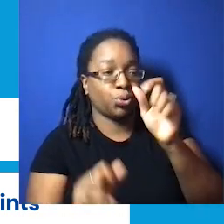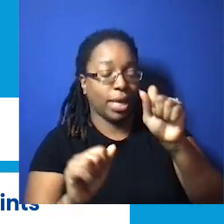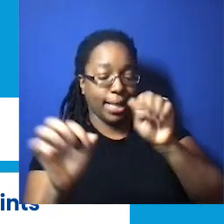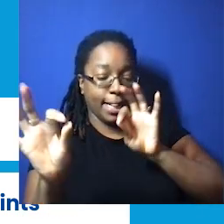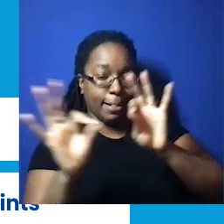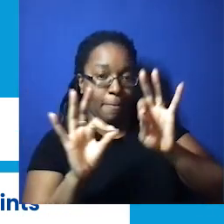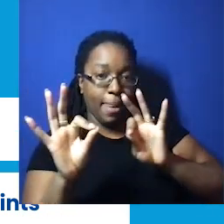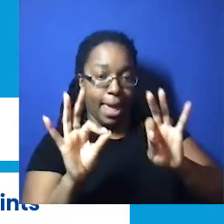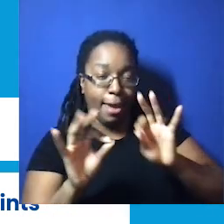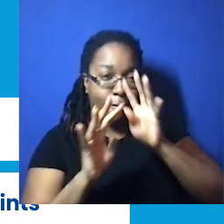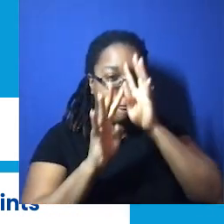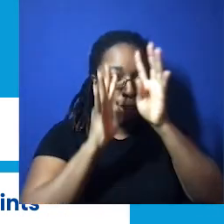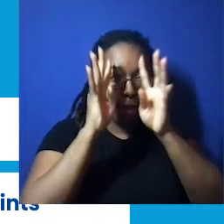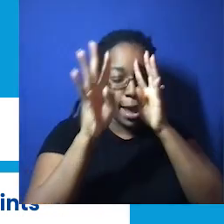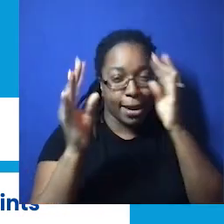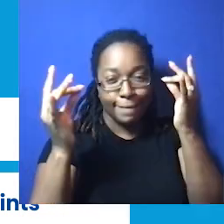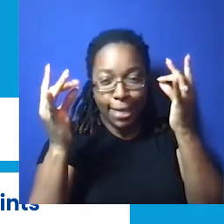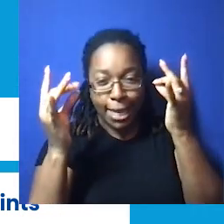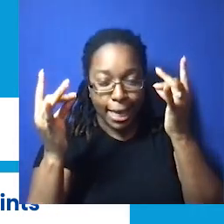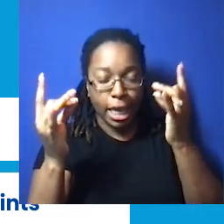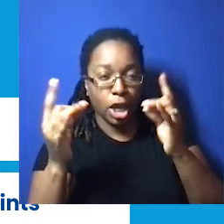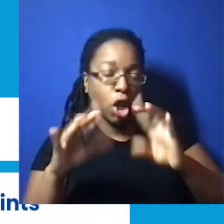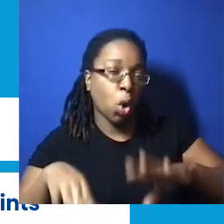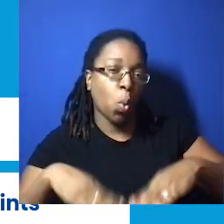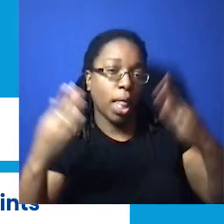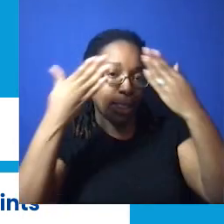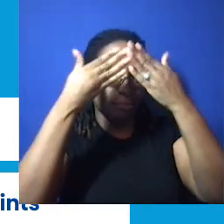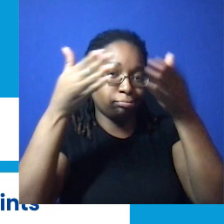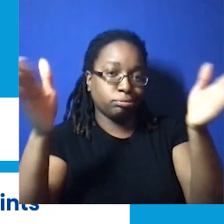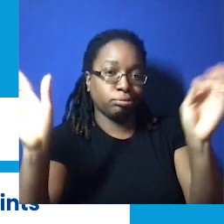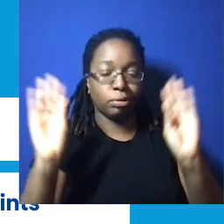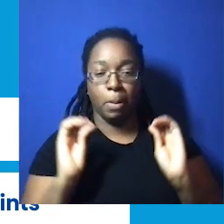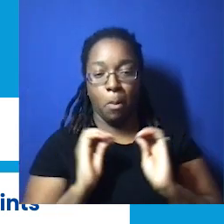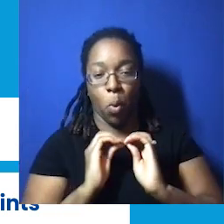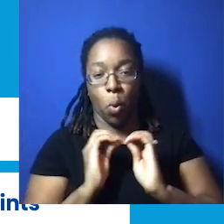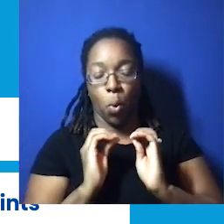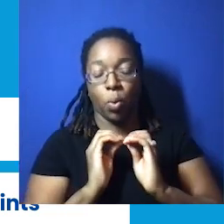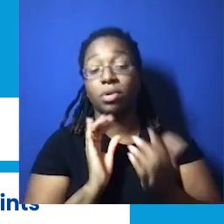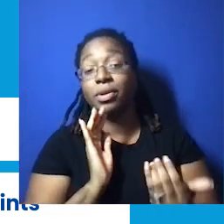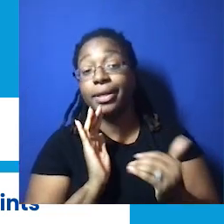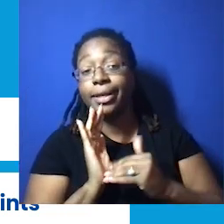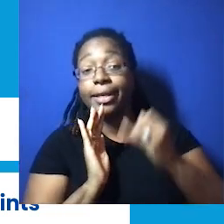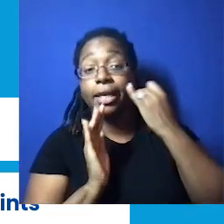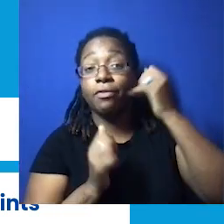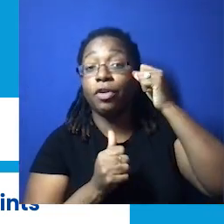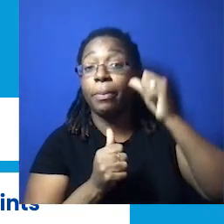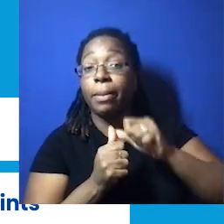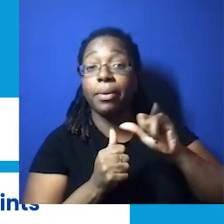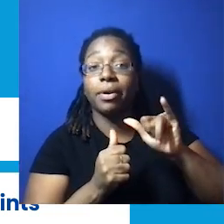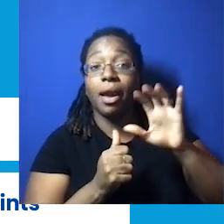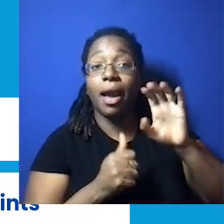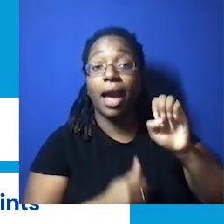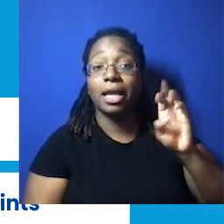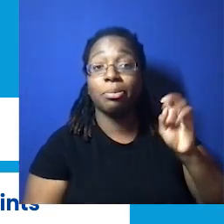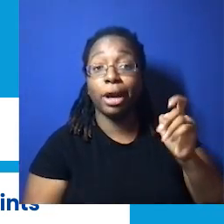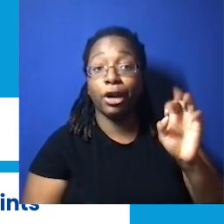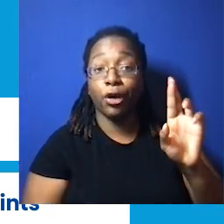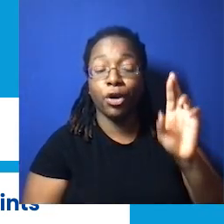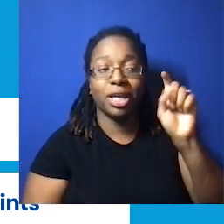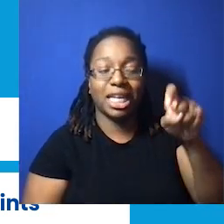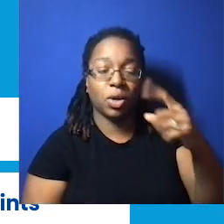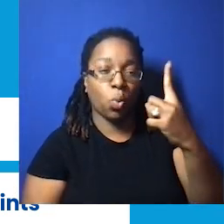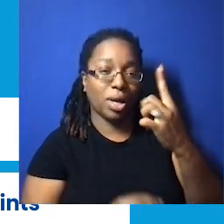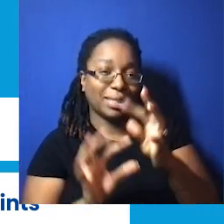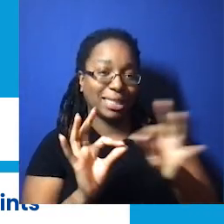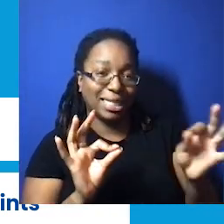a creative thinking and a willingness to think outside of the box. So again, if you remember the icebreaker, this was the 1 sentence as well as the